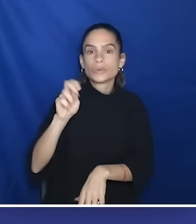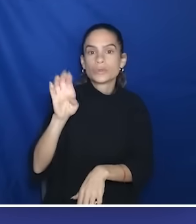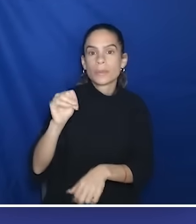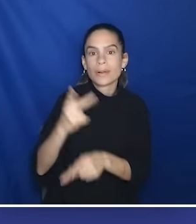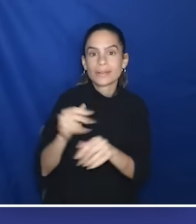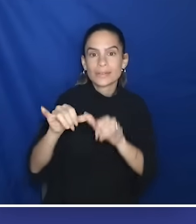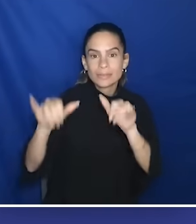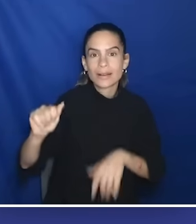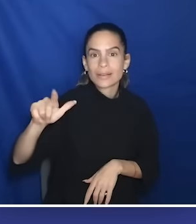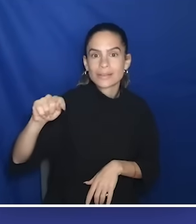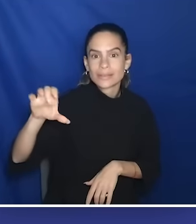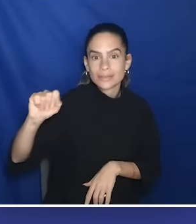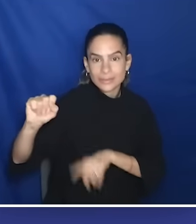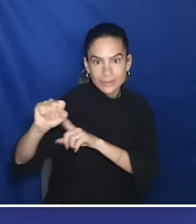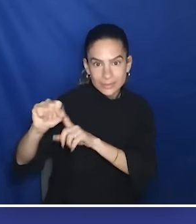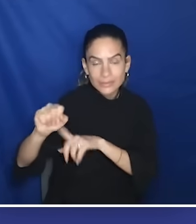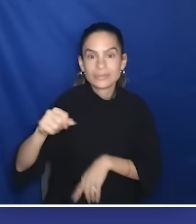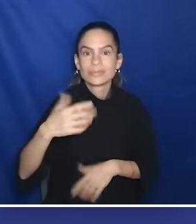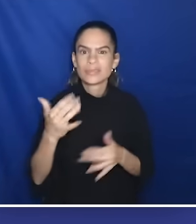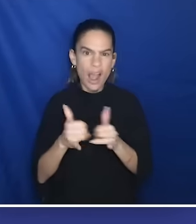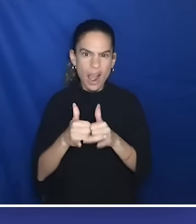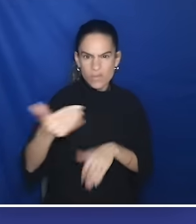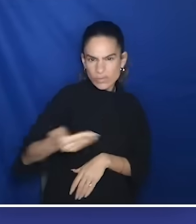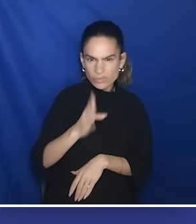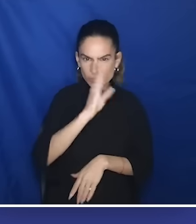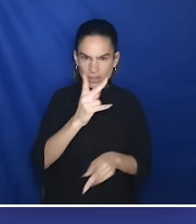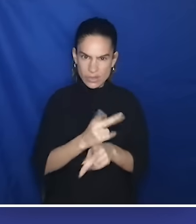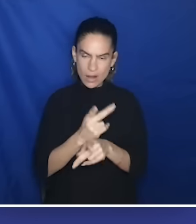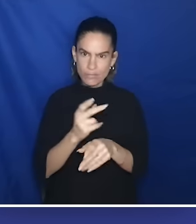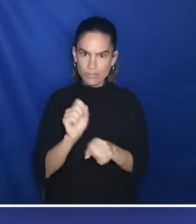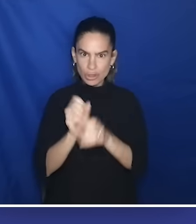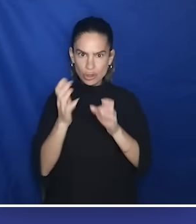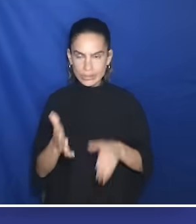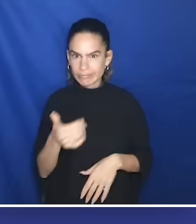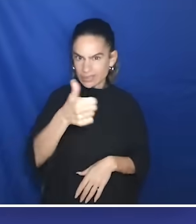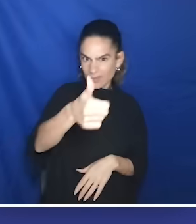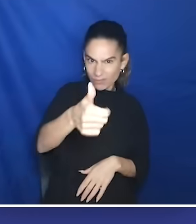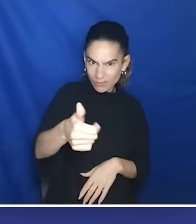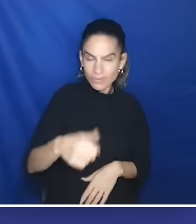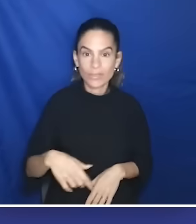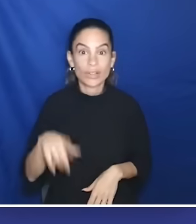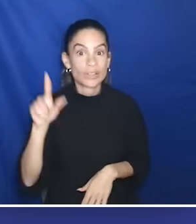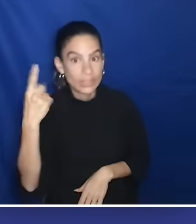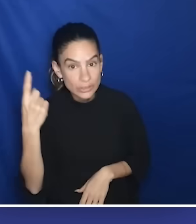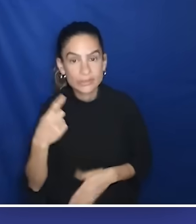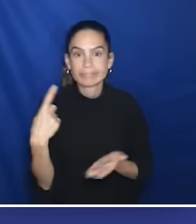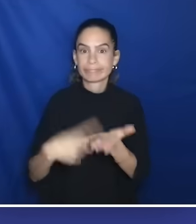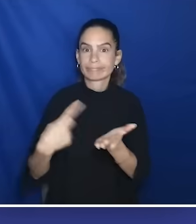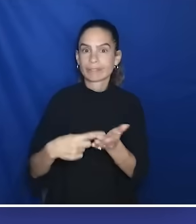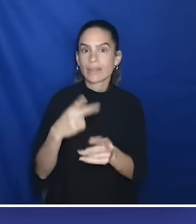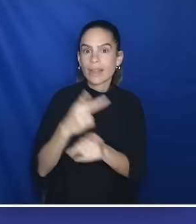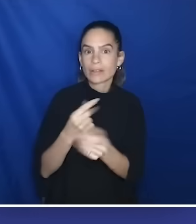Long-Term Care System, ALTCS, and hiring a direct care worker independently. First, let's talk about